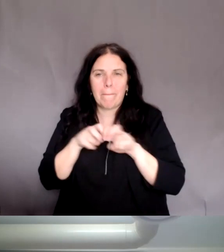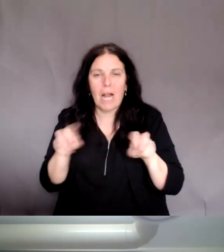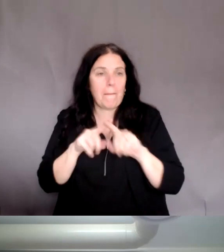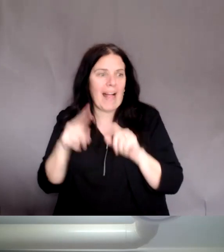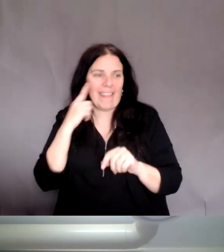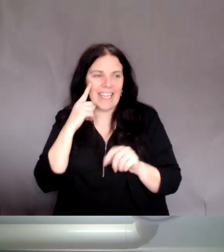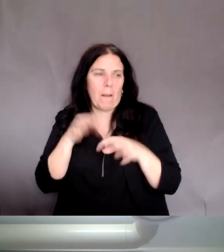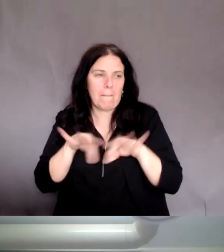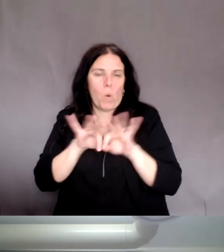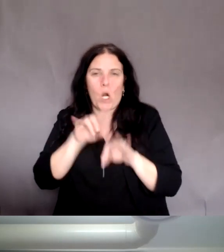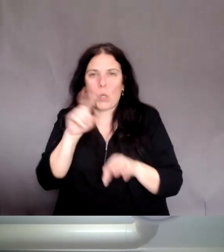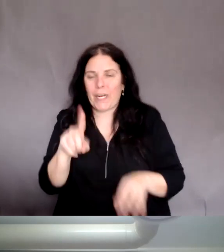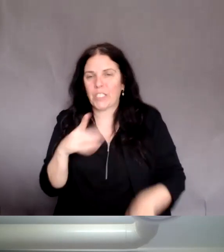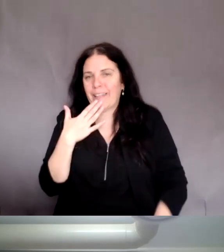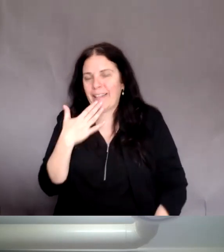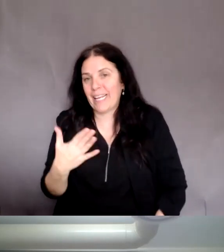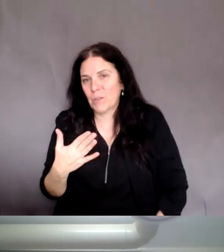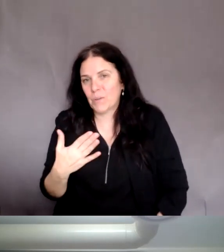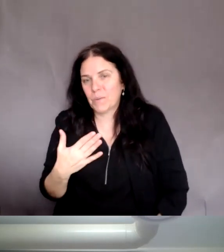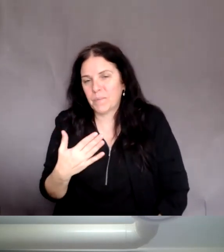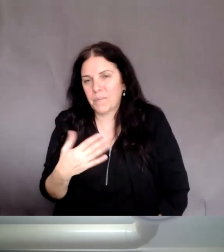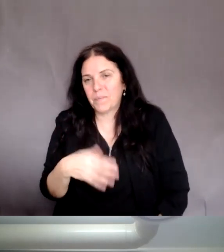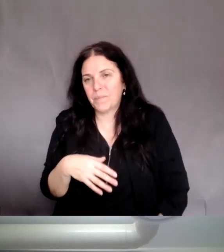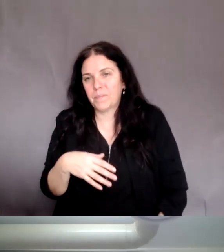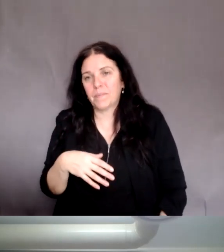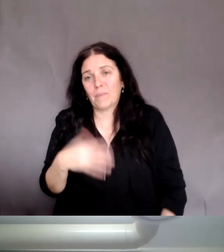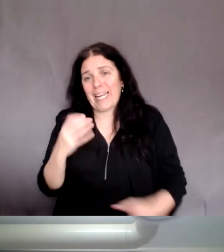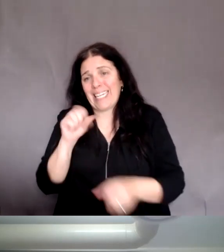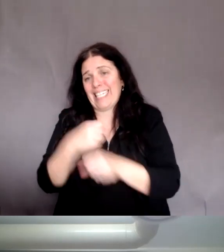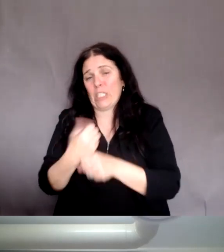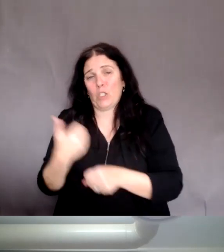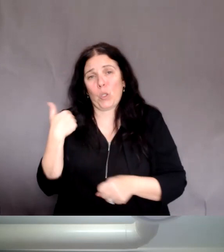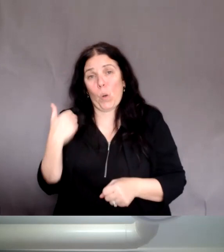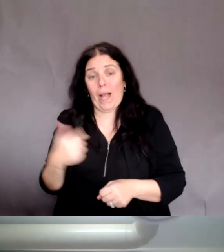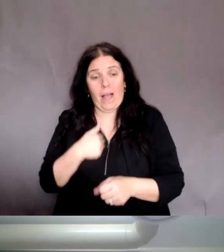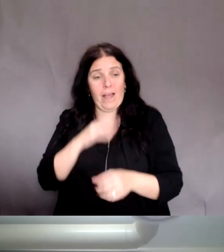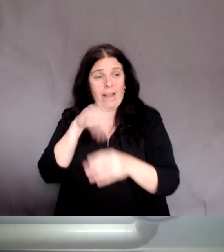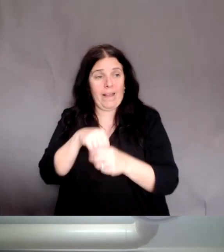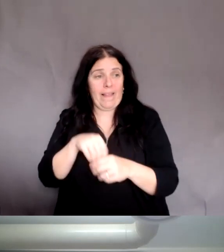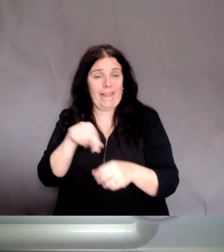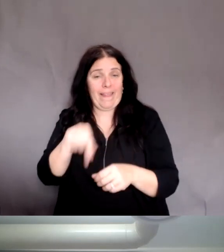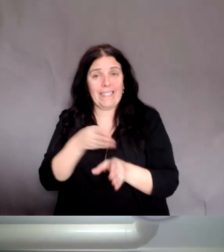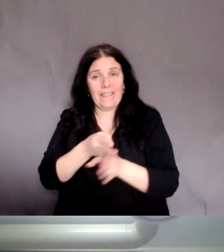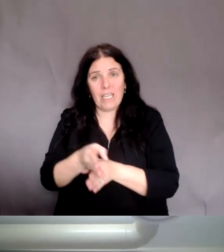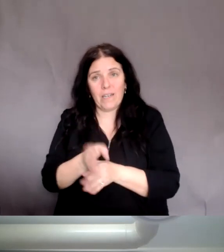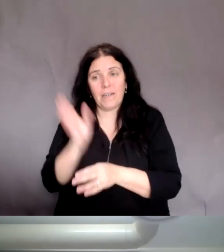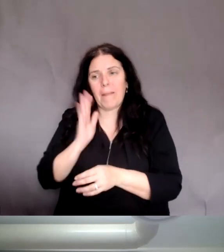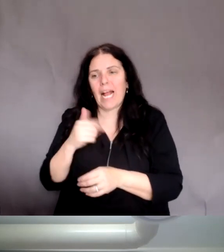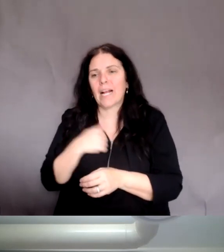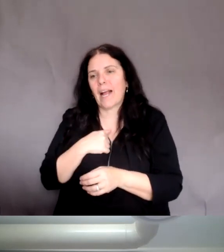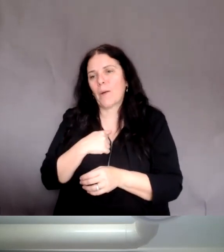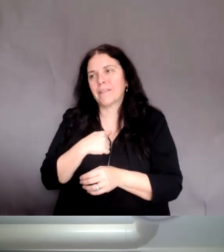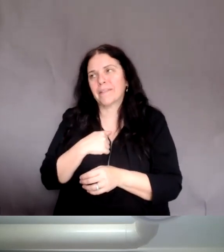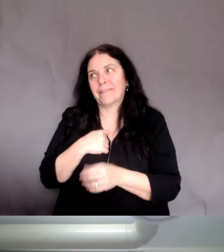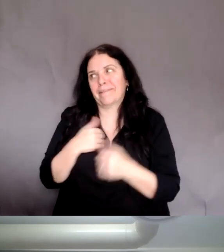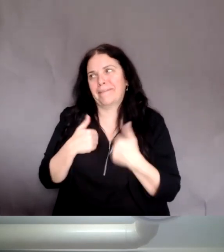really important question. Because years ago, when I first started in the field, back, when I was 12,